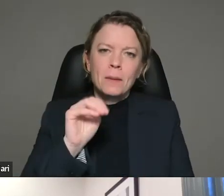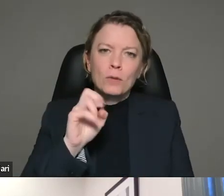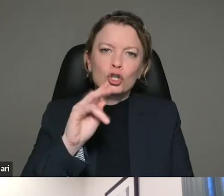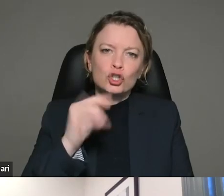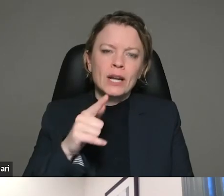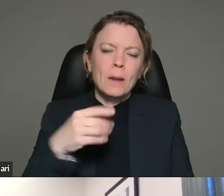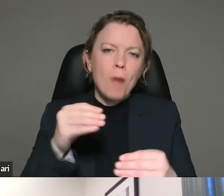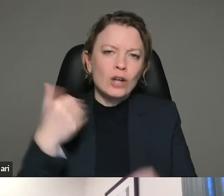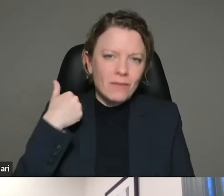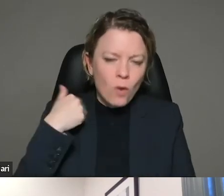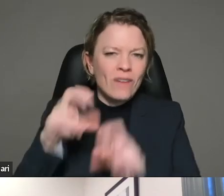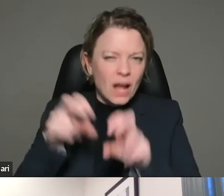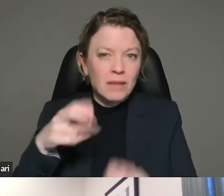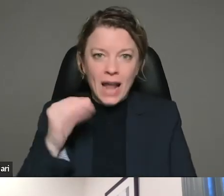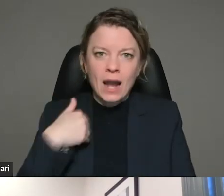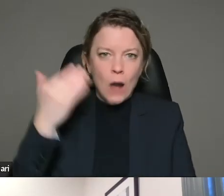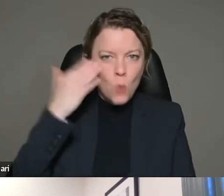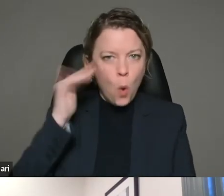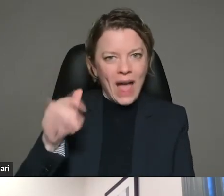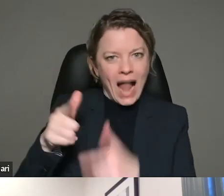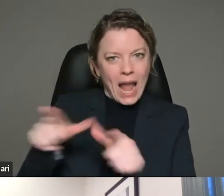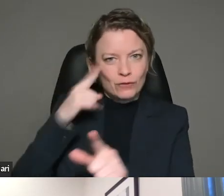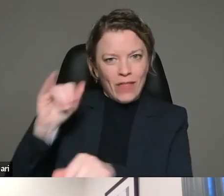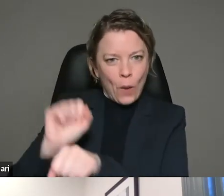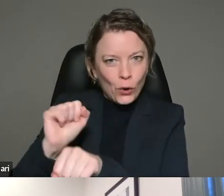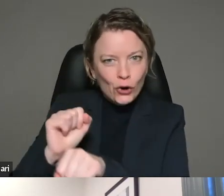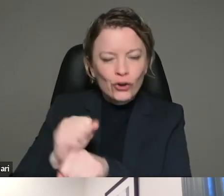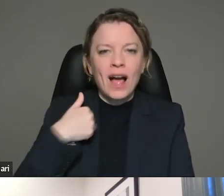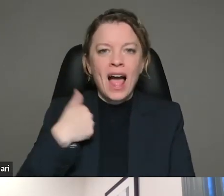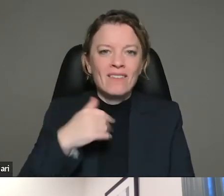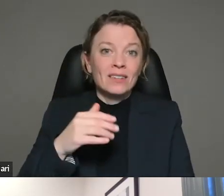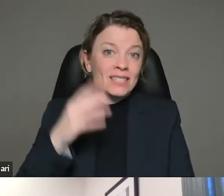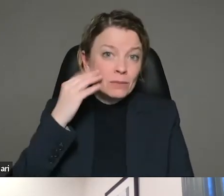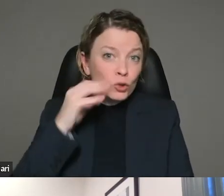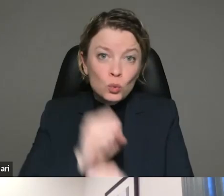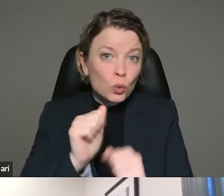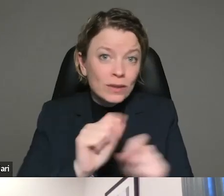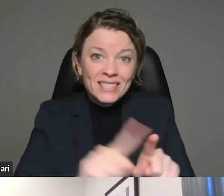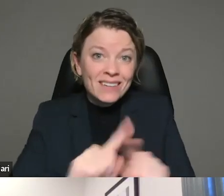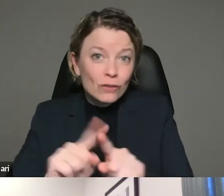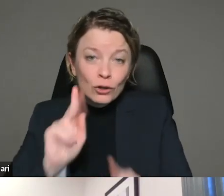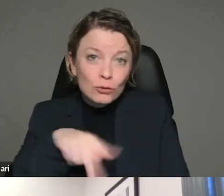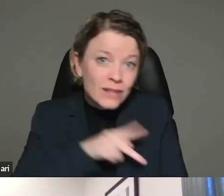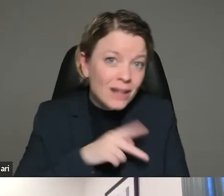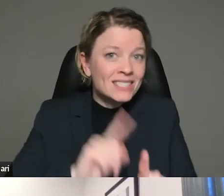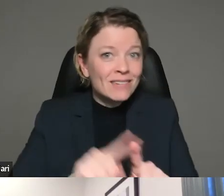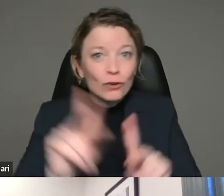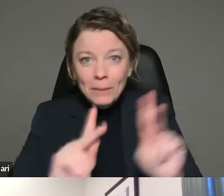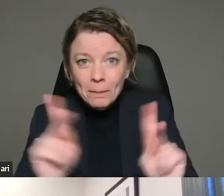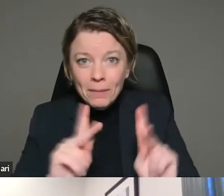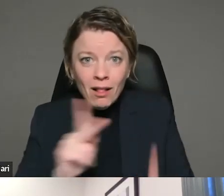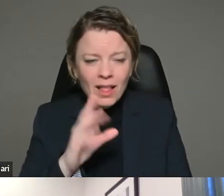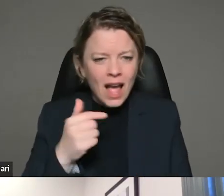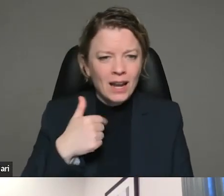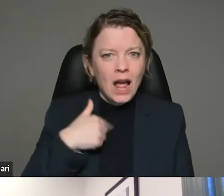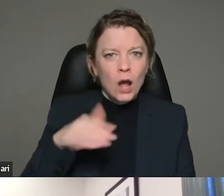before. I speak the language. I do have experience working with lots of different personalities and people. And I grew up in the